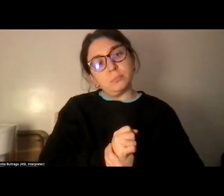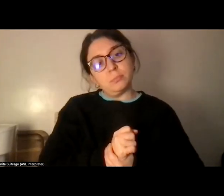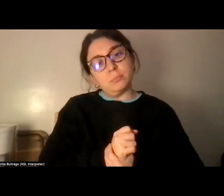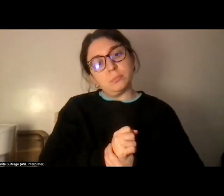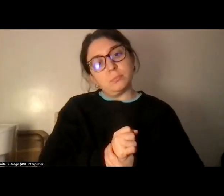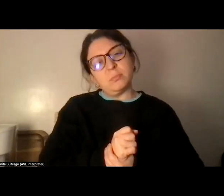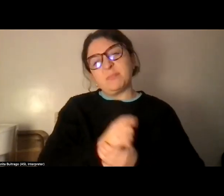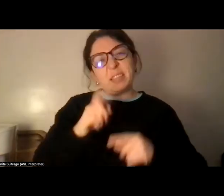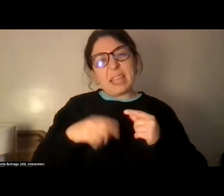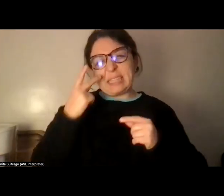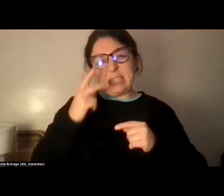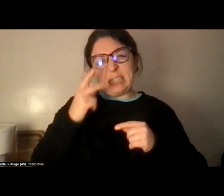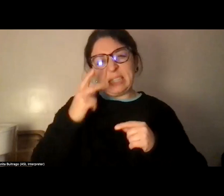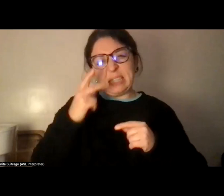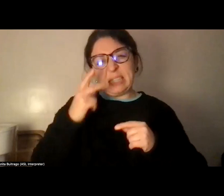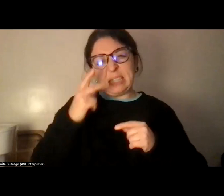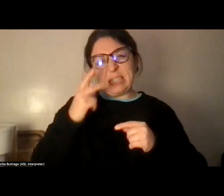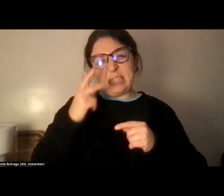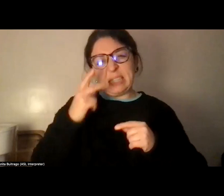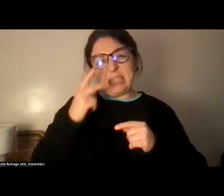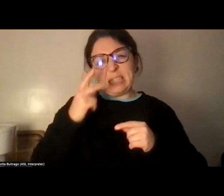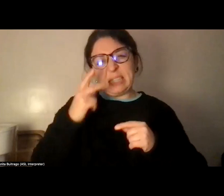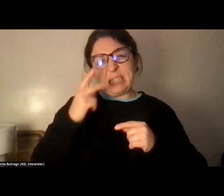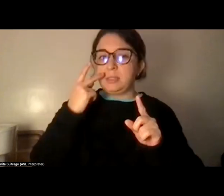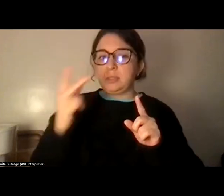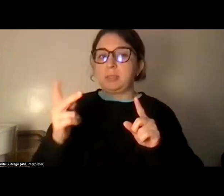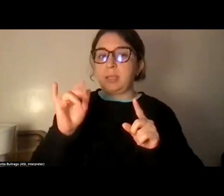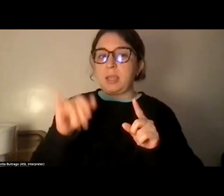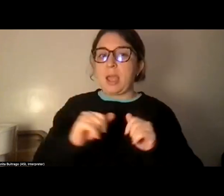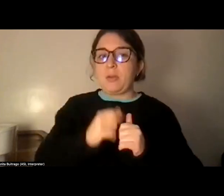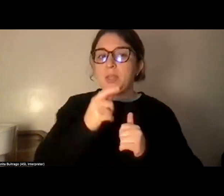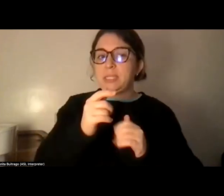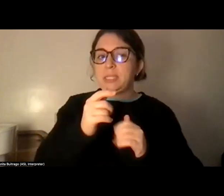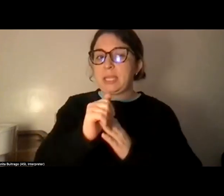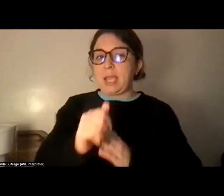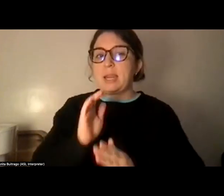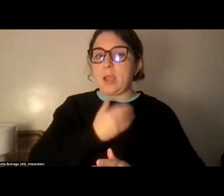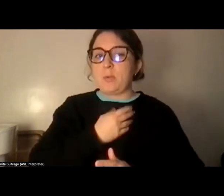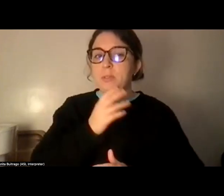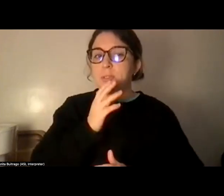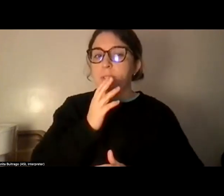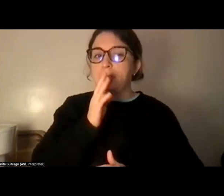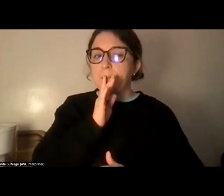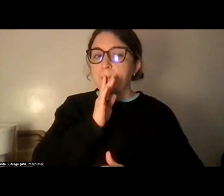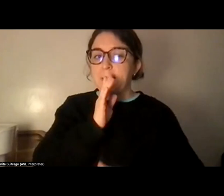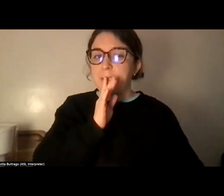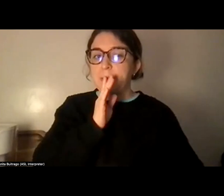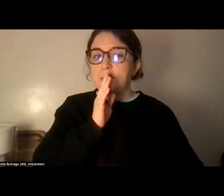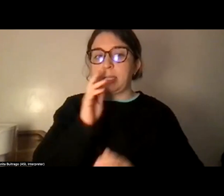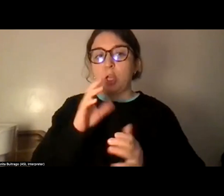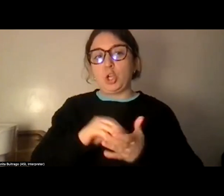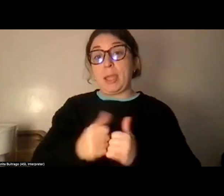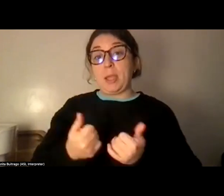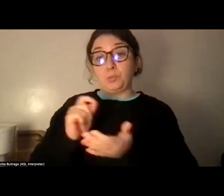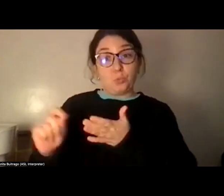our speaking, Yeah. our learning how to read, our learning how to write. It implies that if they're even, like,